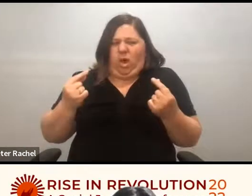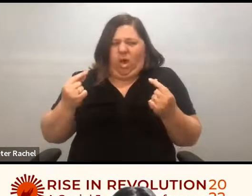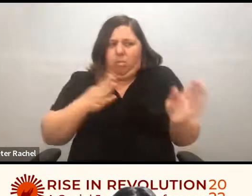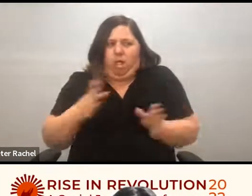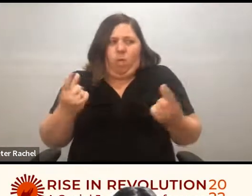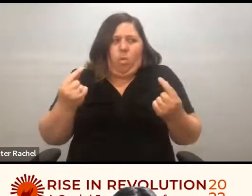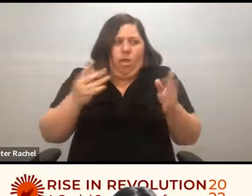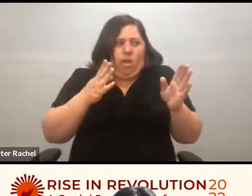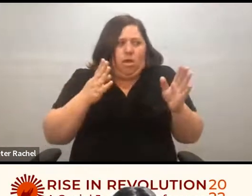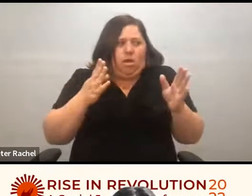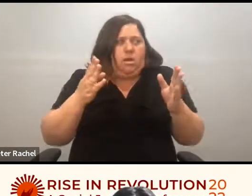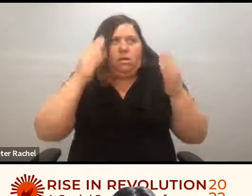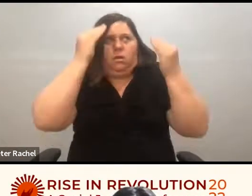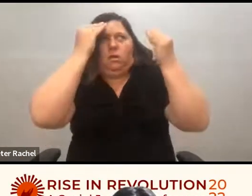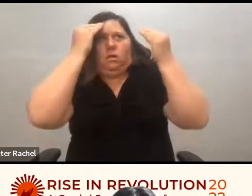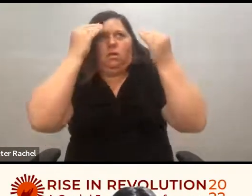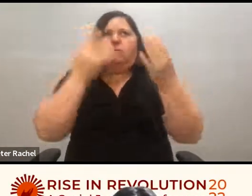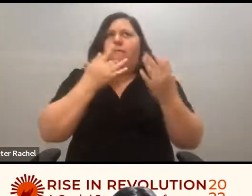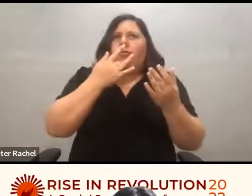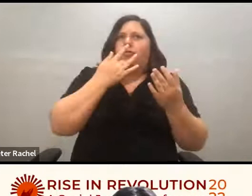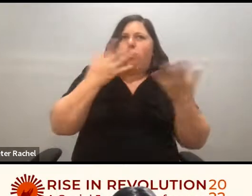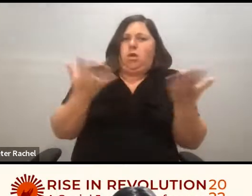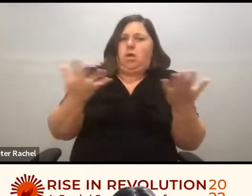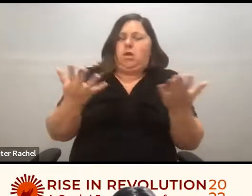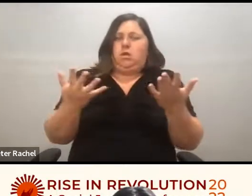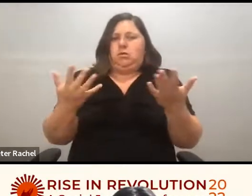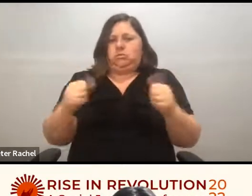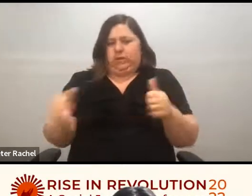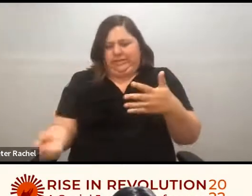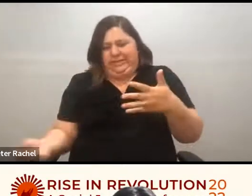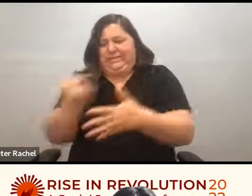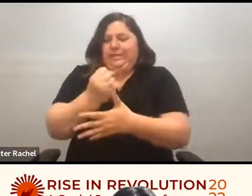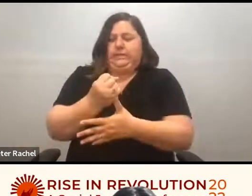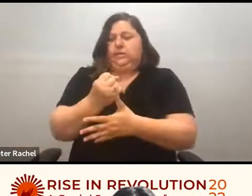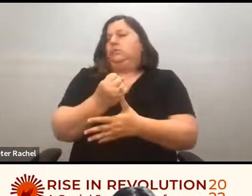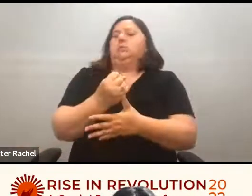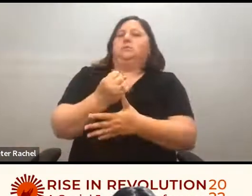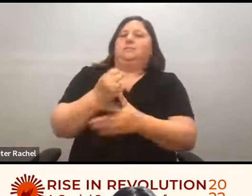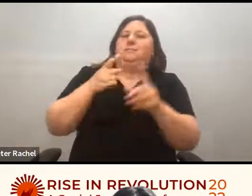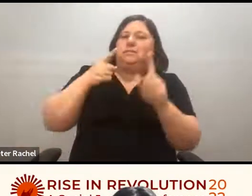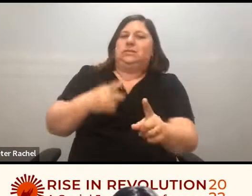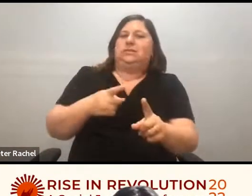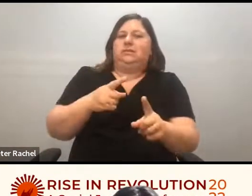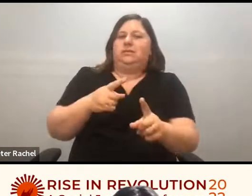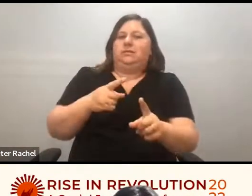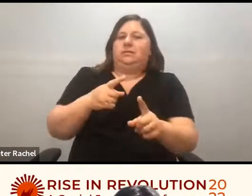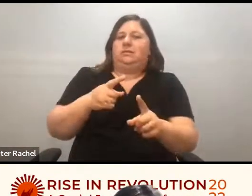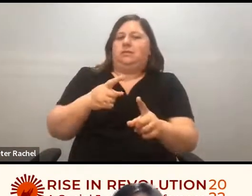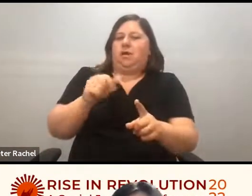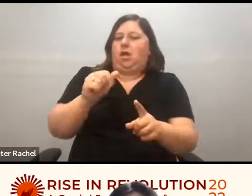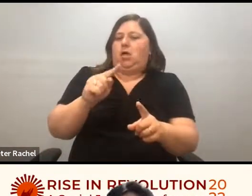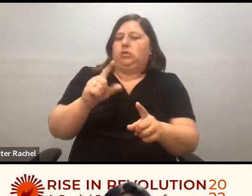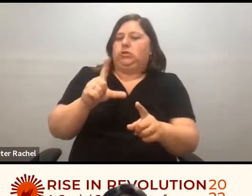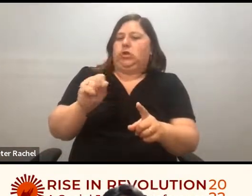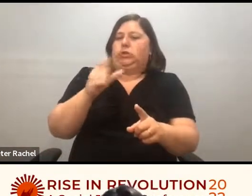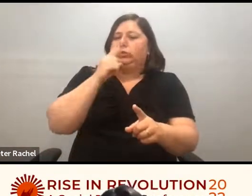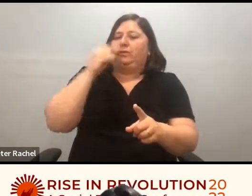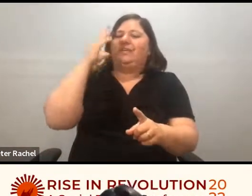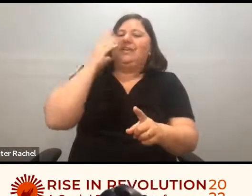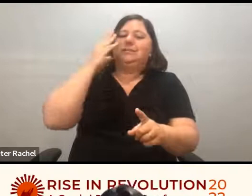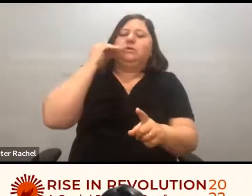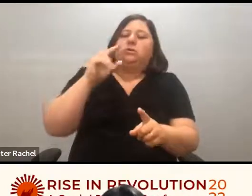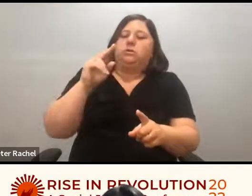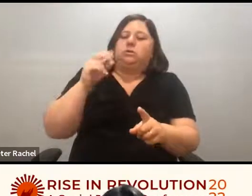want to see? We are making sure to prioritize specific nuclear affected atolls and get their